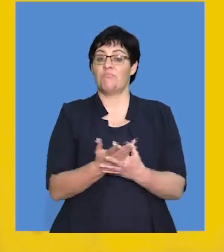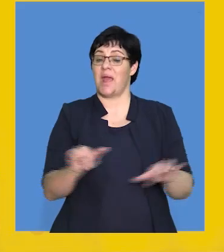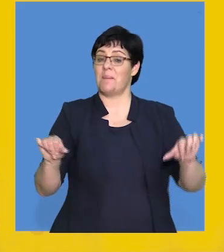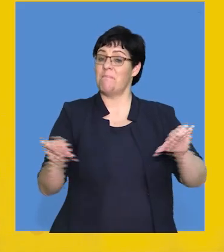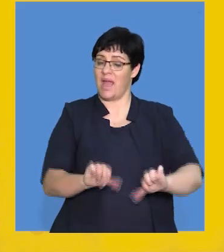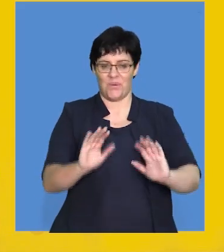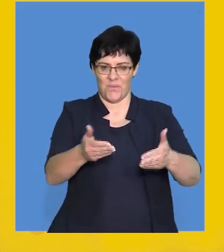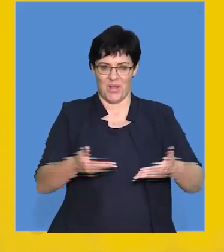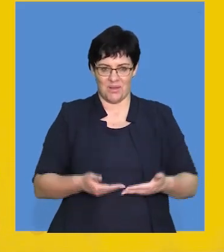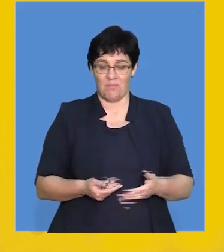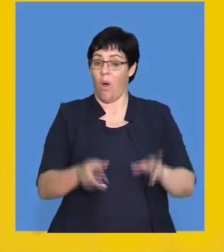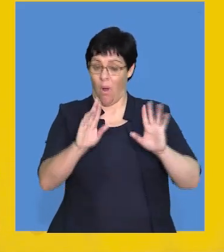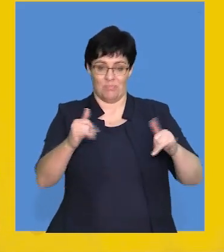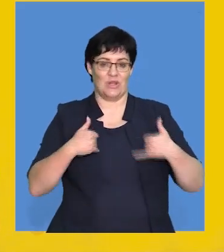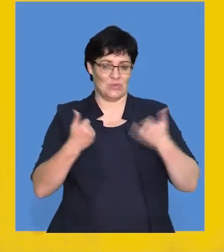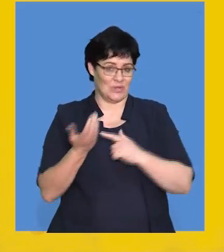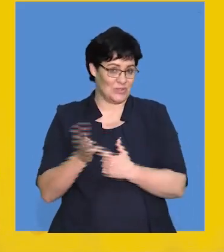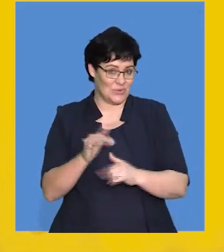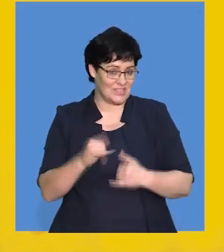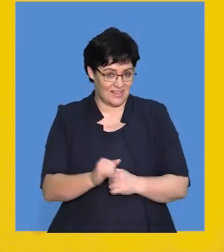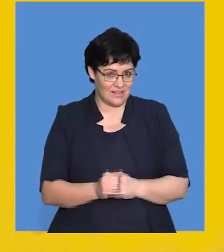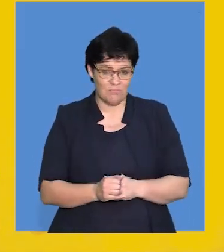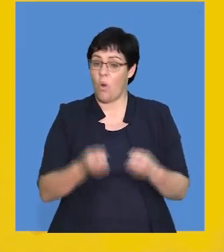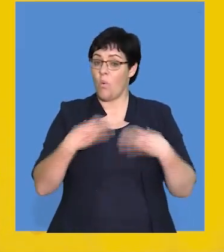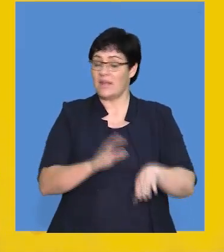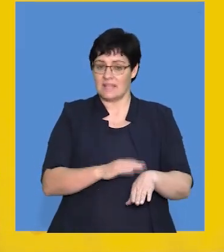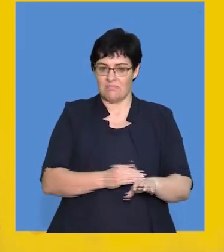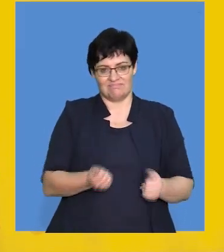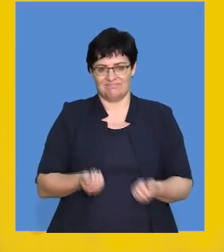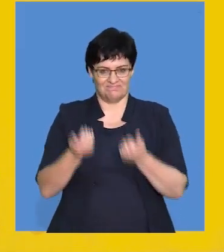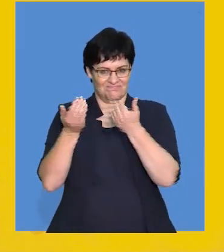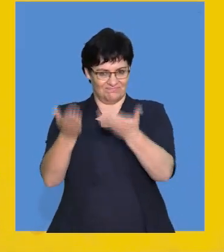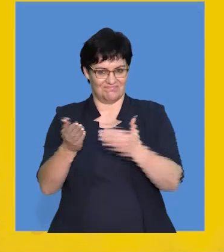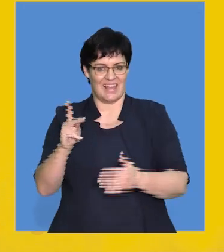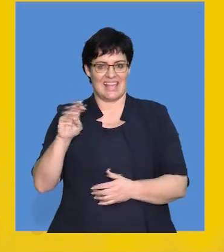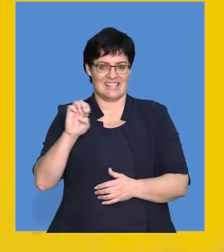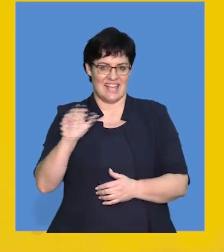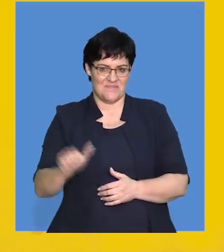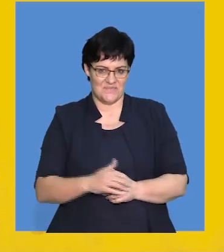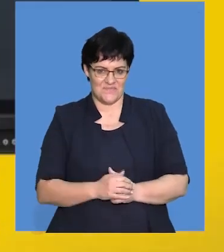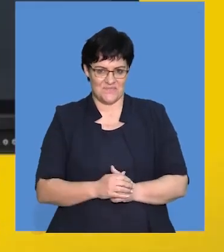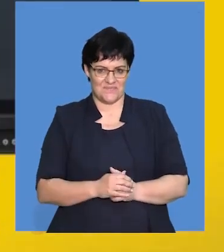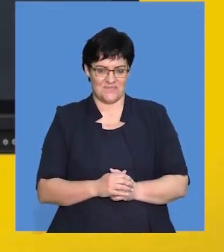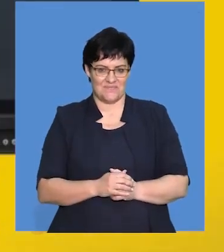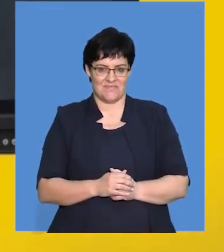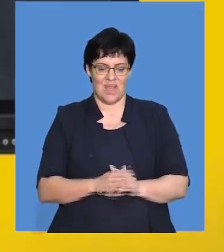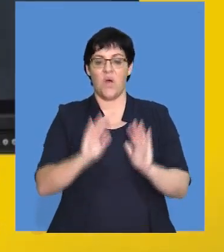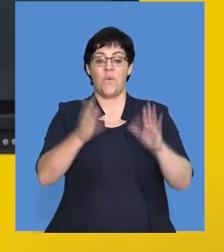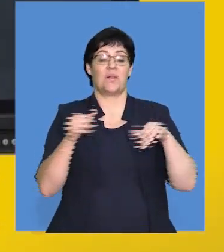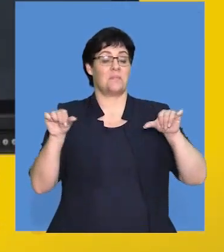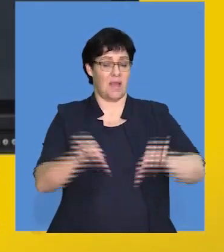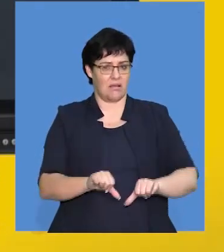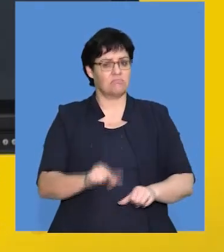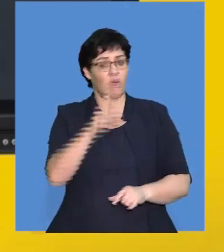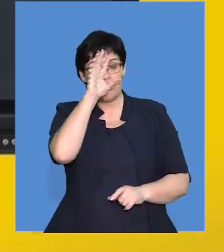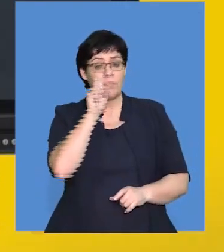Welcome back from the break, guys. I hope you're still enjoying the show. I'm not going to waste any more time. I'll take us straight back to Geselbag. Welcome back. I